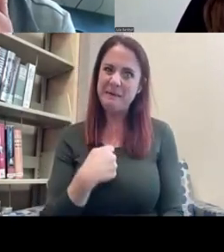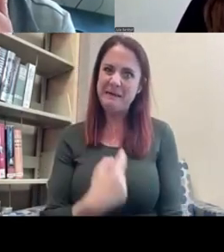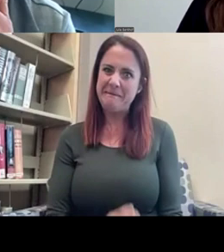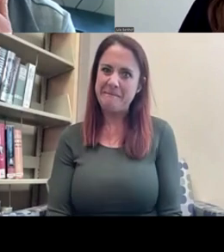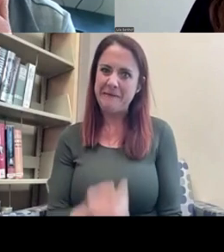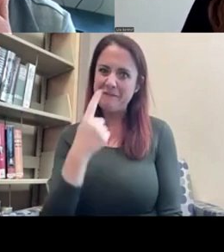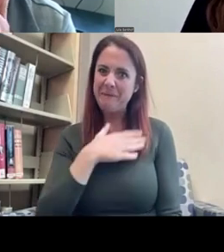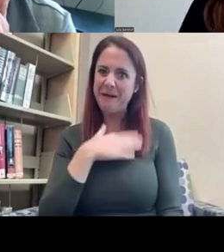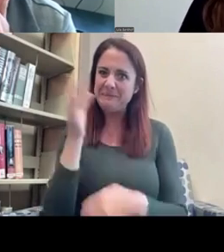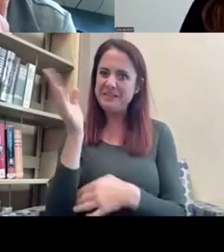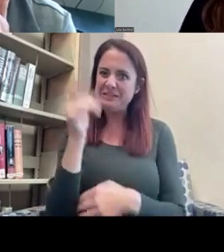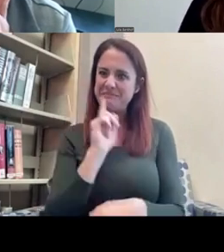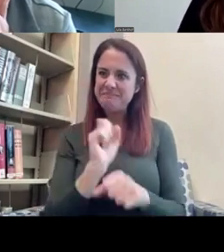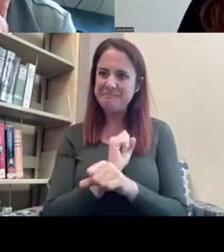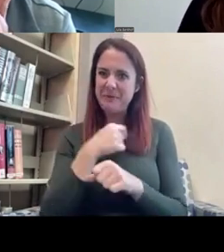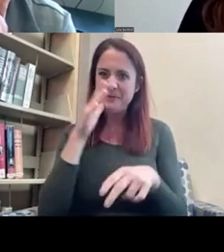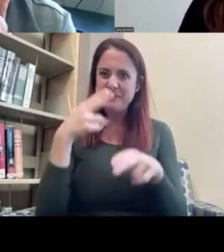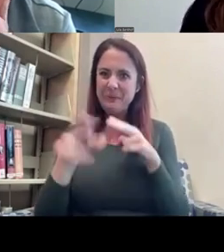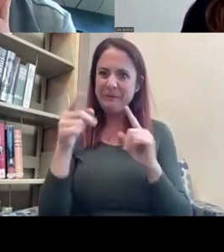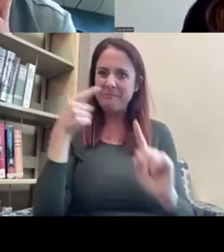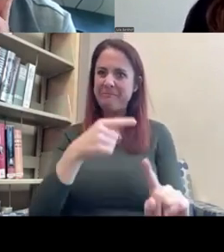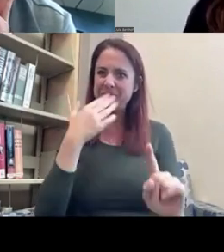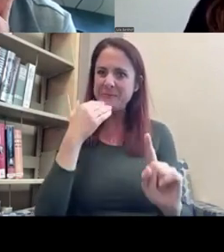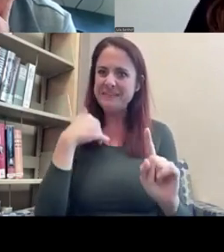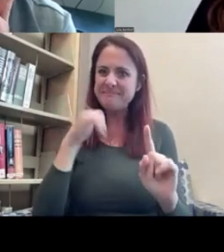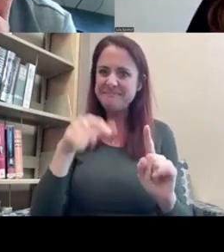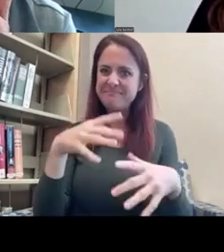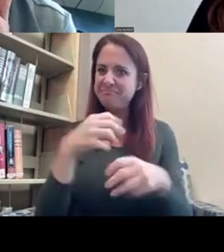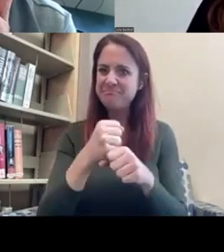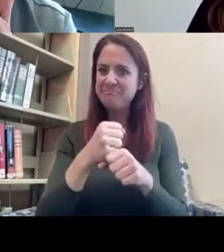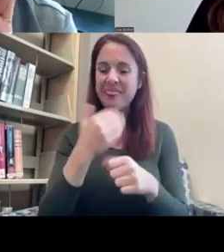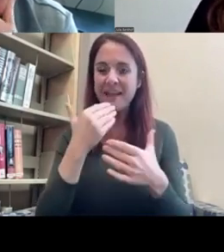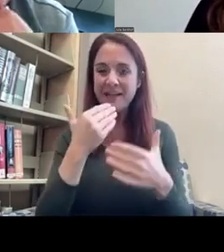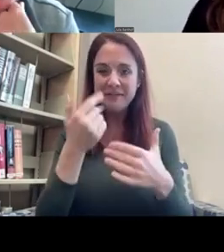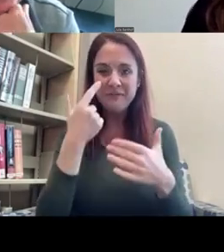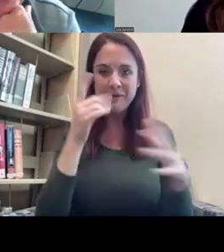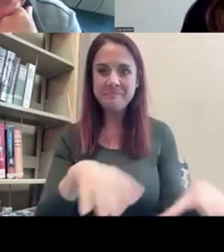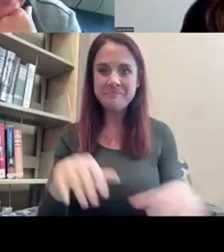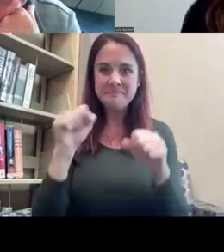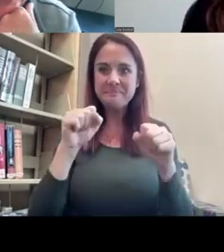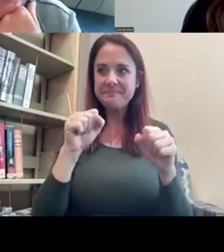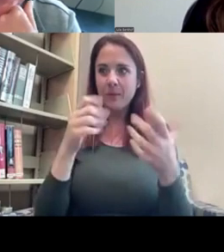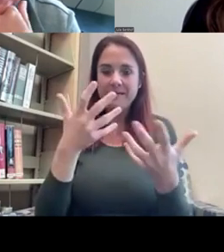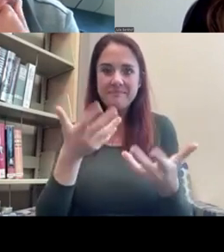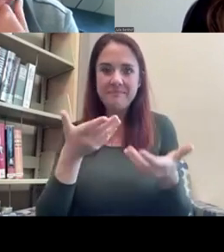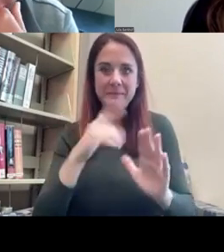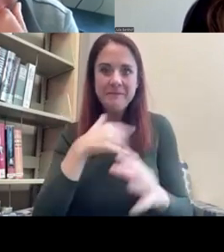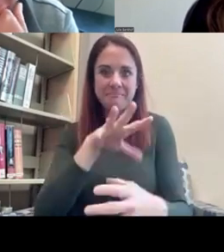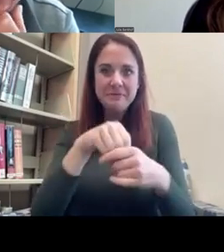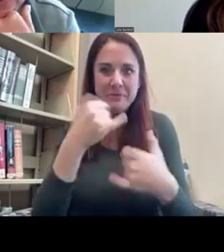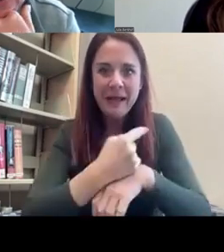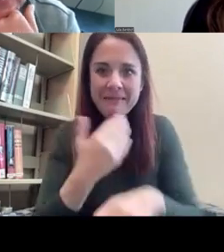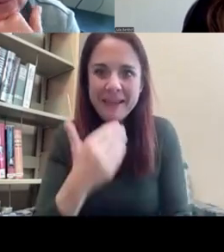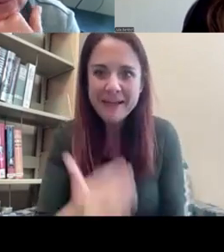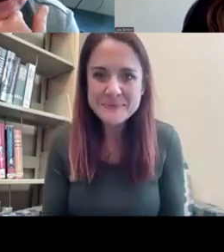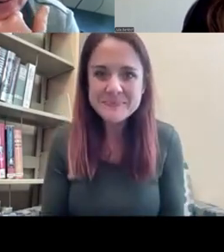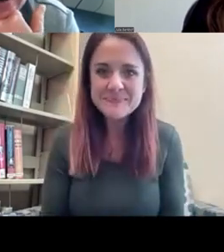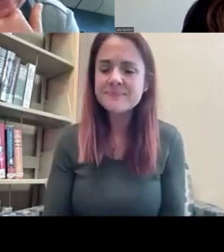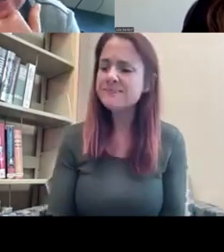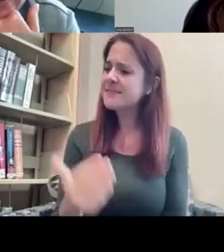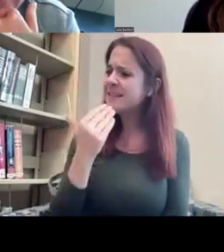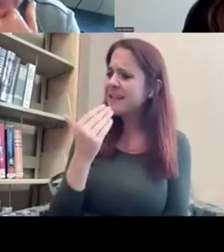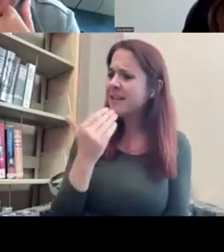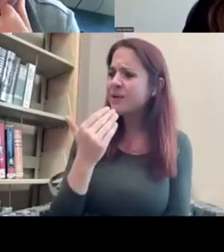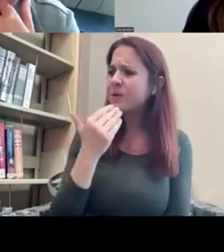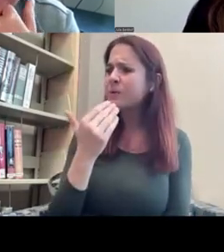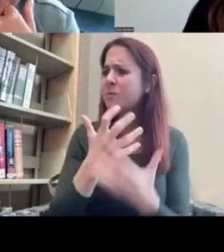my presentation. I will keep it short and sweet, but thank you for having me today. Thank you so much. Thank you for all the important work